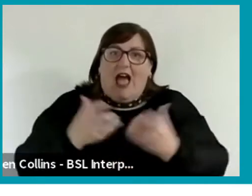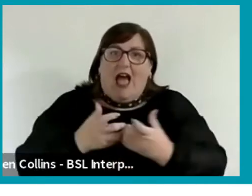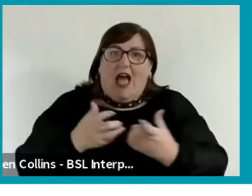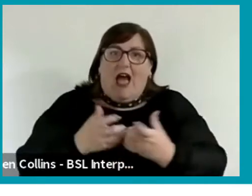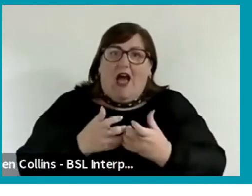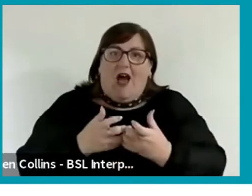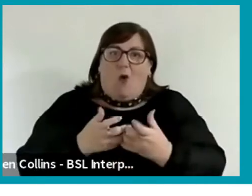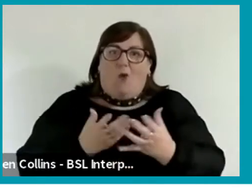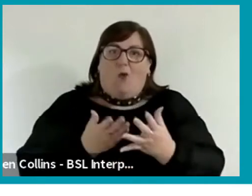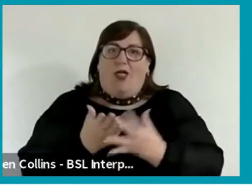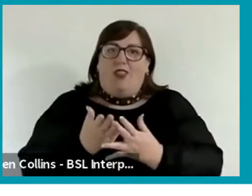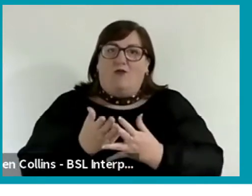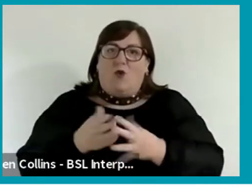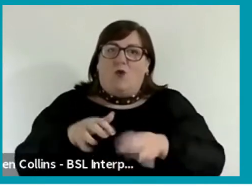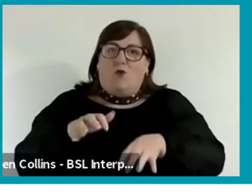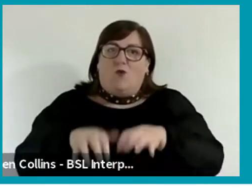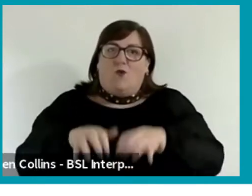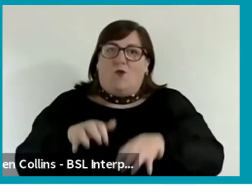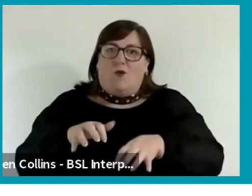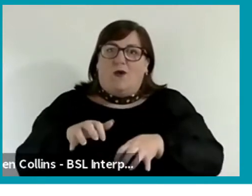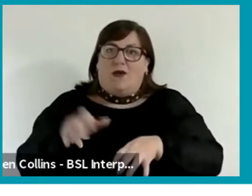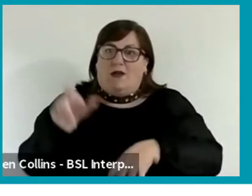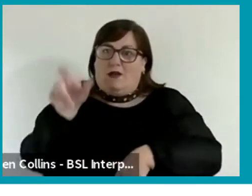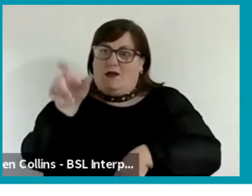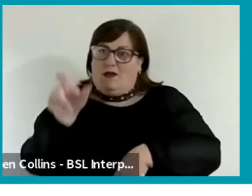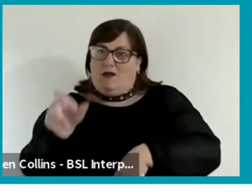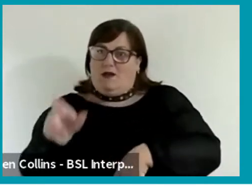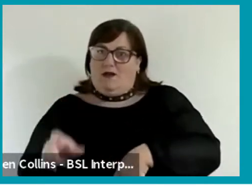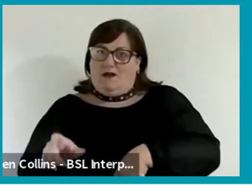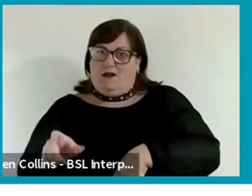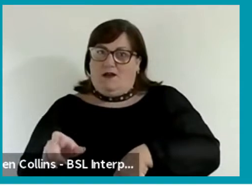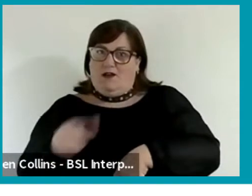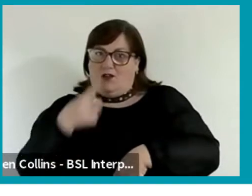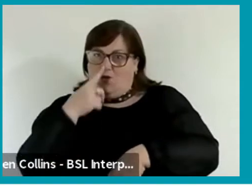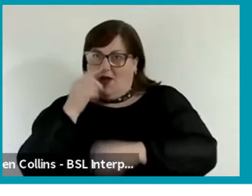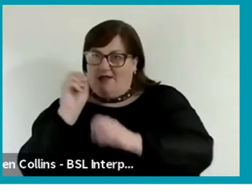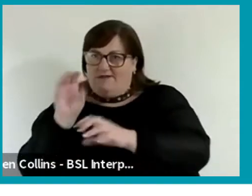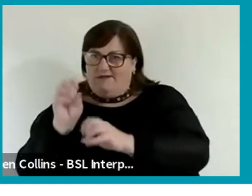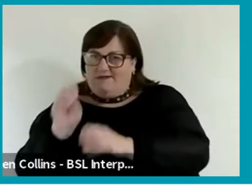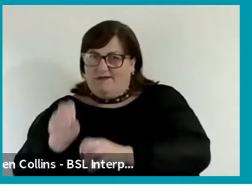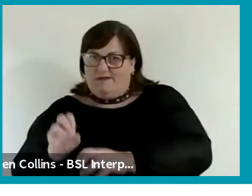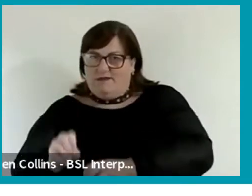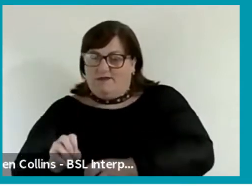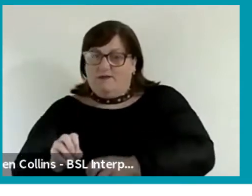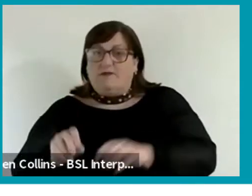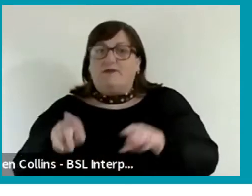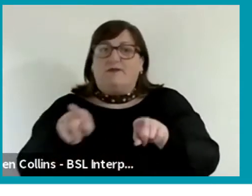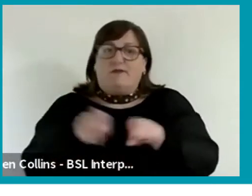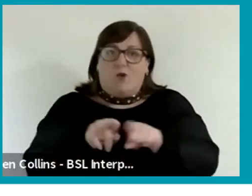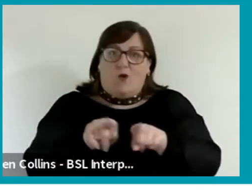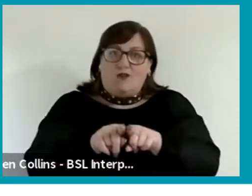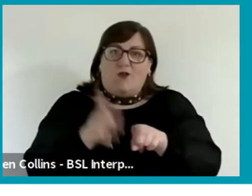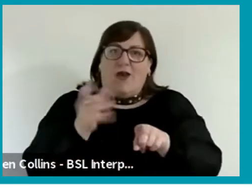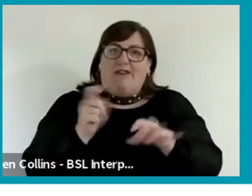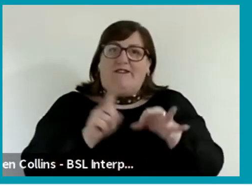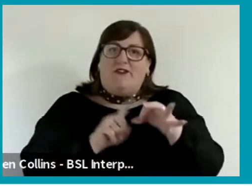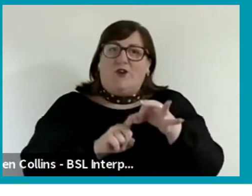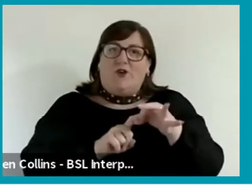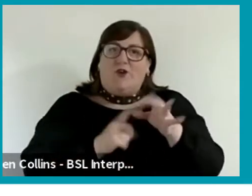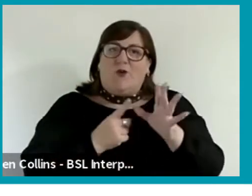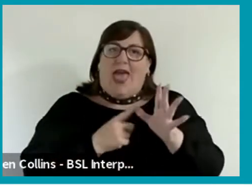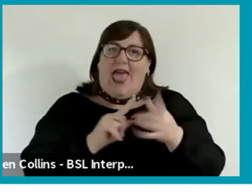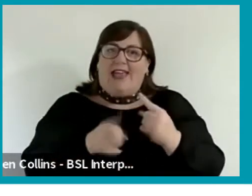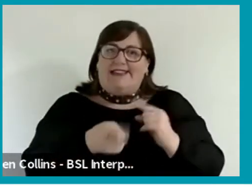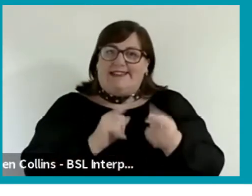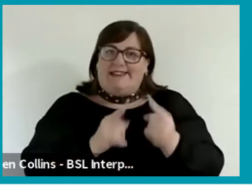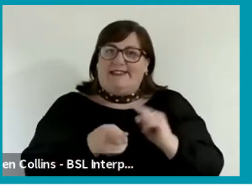conversations if you want to do so. But we will also have the formal Q&A at the very end of the session. So please do ask those